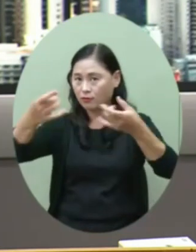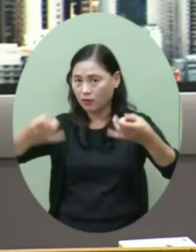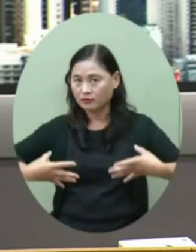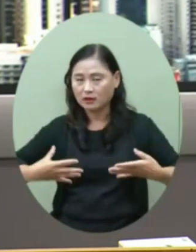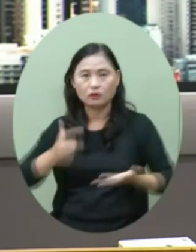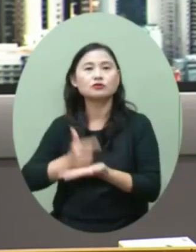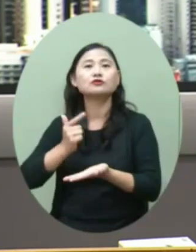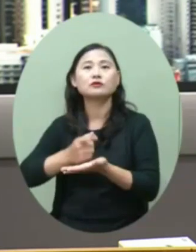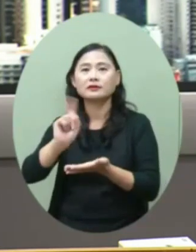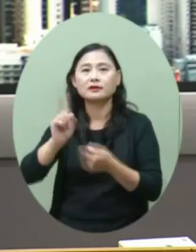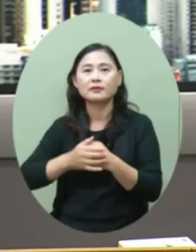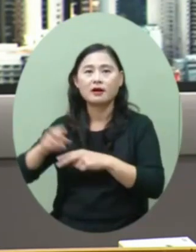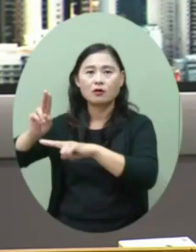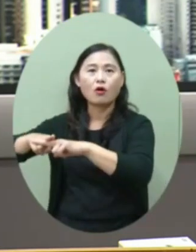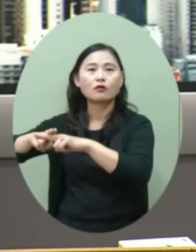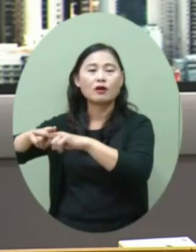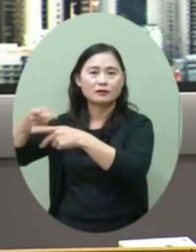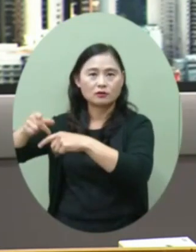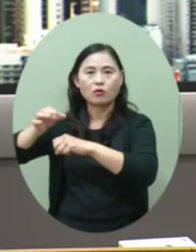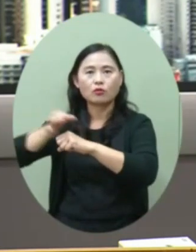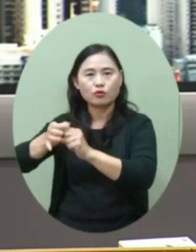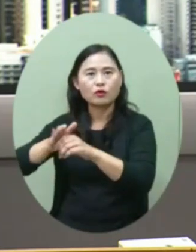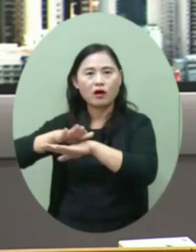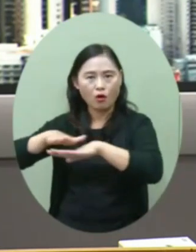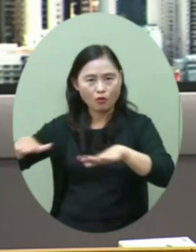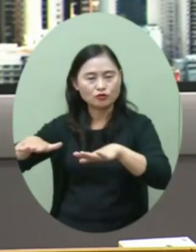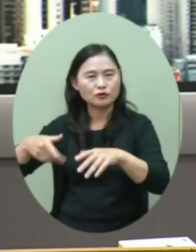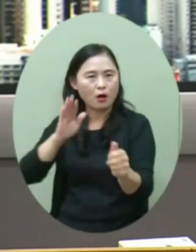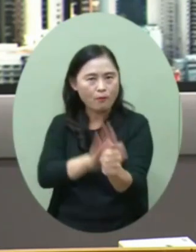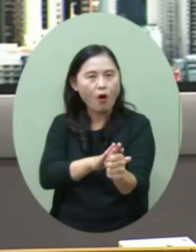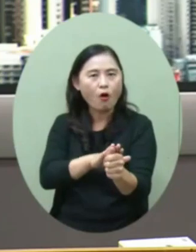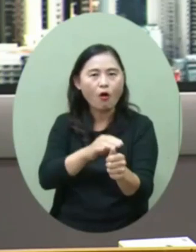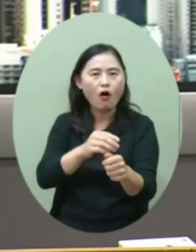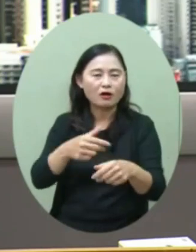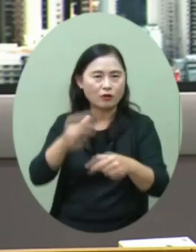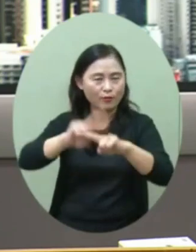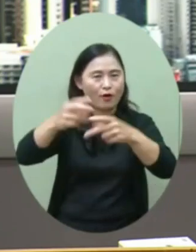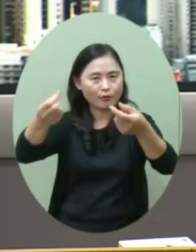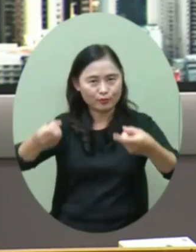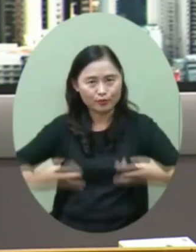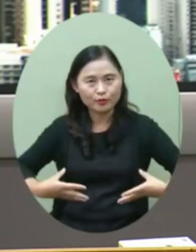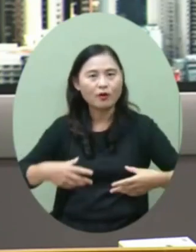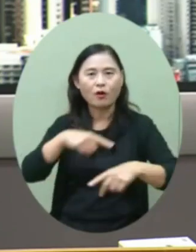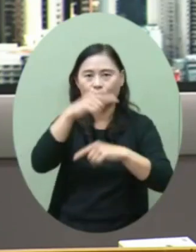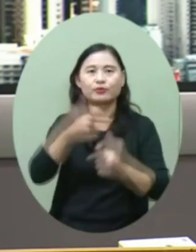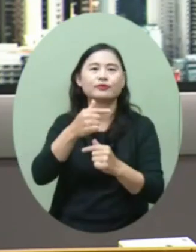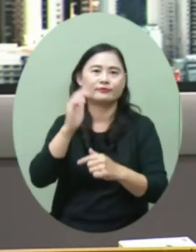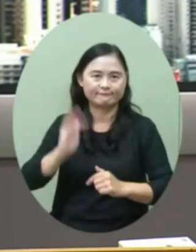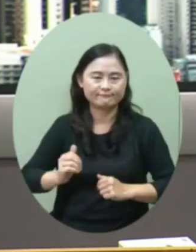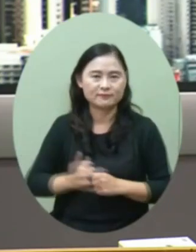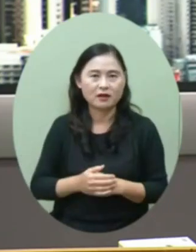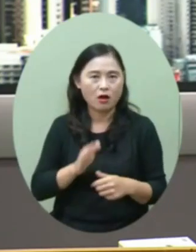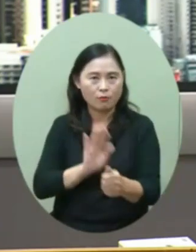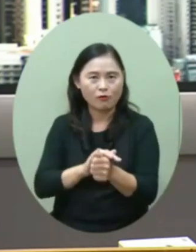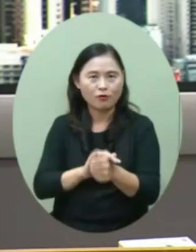the system. So at this point in time, there is an important aspect that needs to be improved upon,